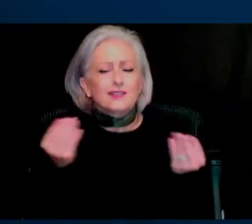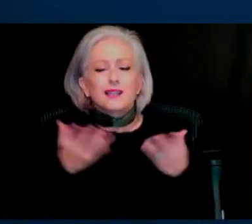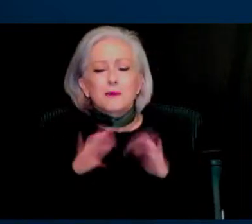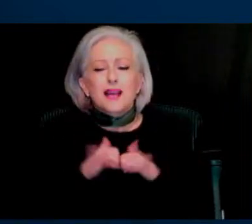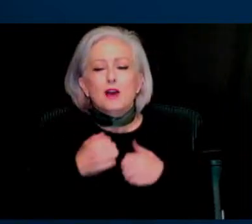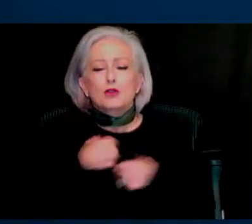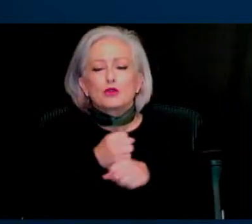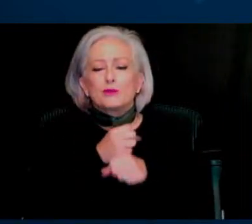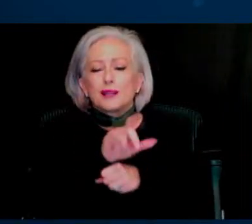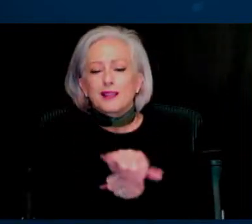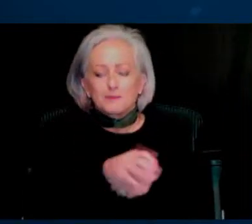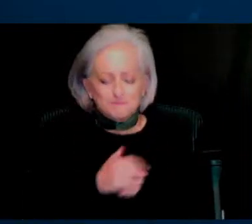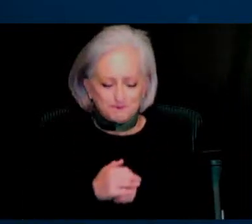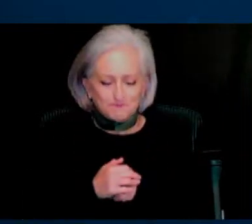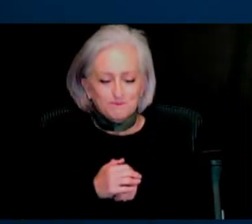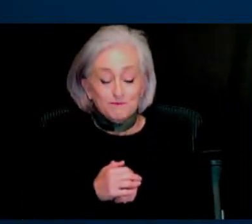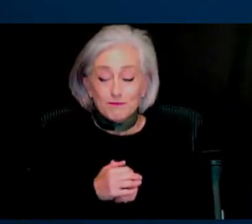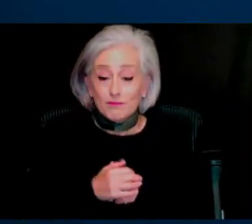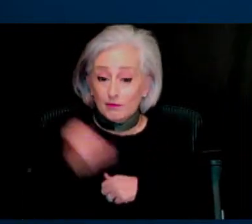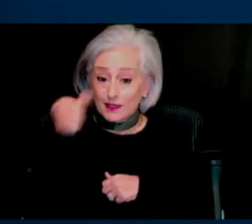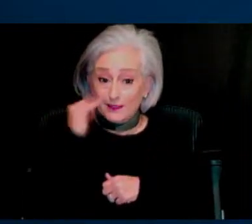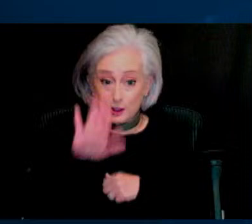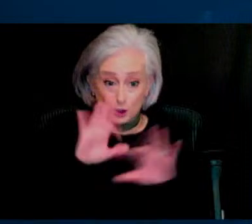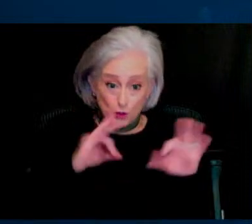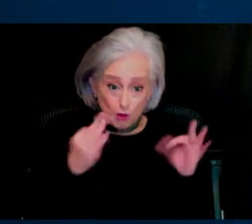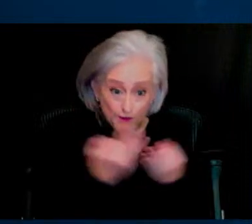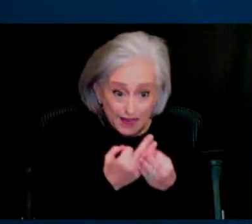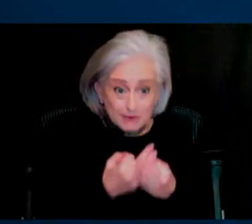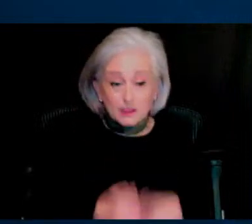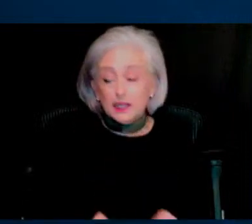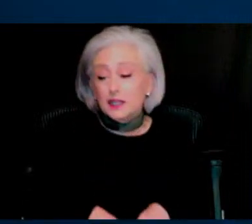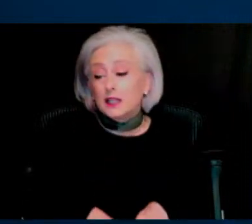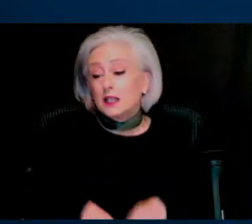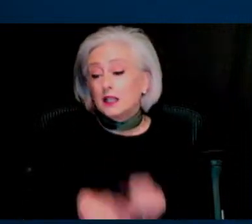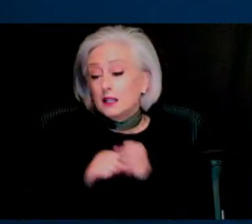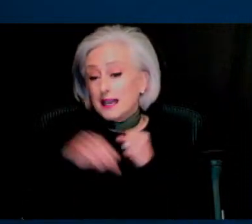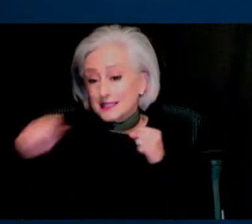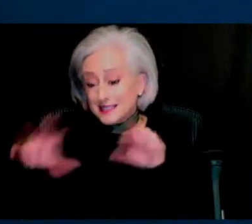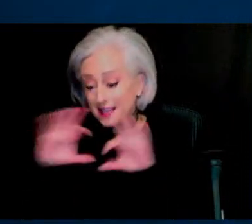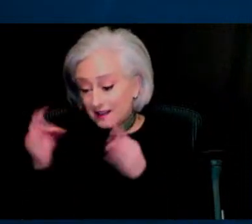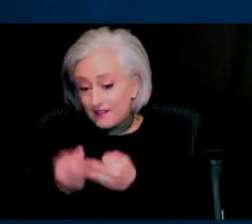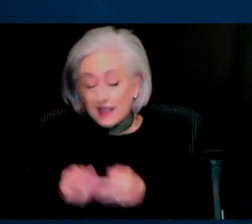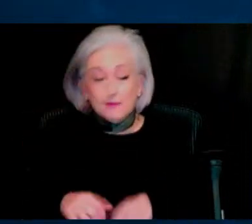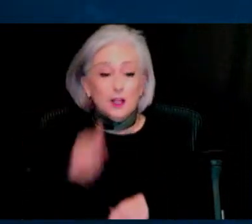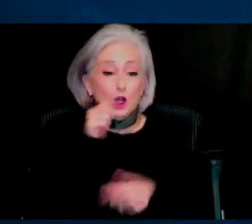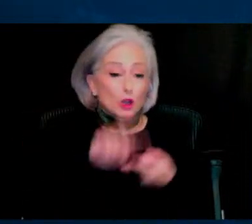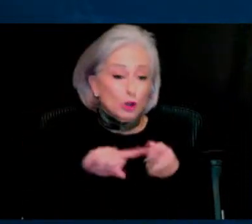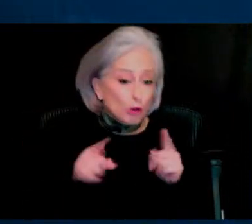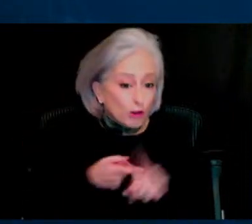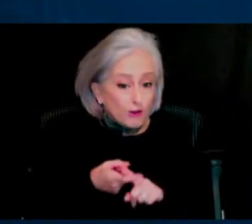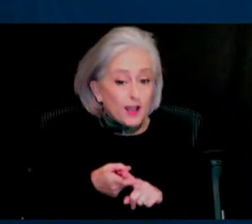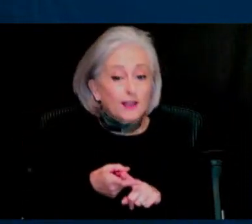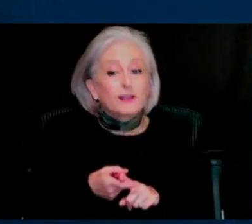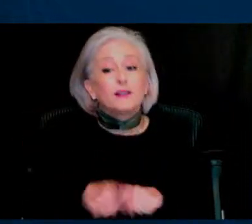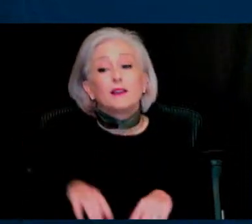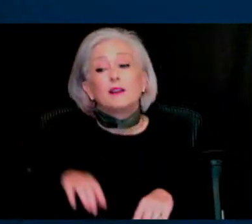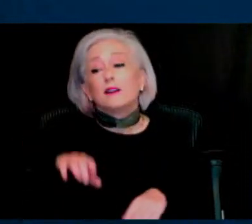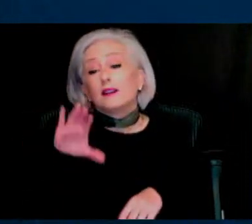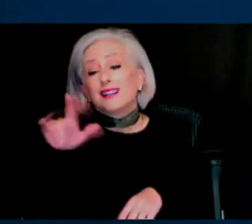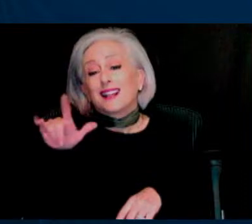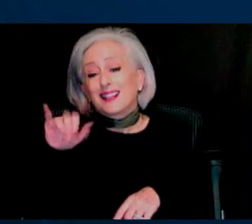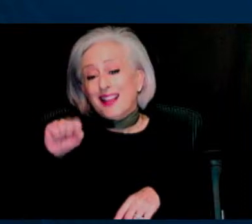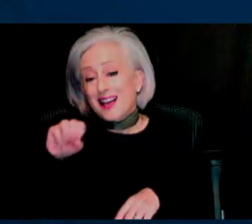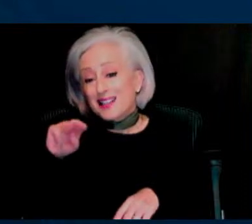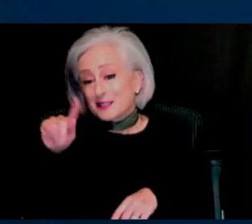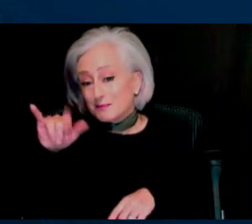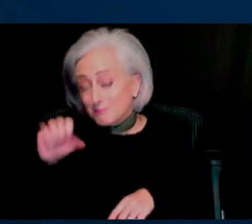of being able, if it's your family unit, if it's extended family, if it's your girlfriends or classmates or whomever they be, just for, I think